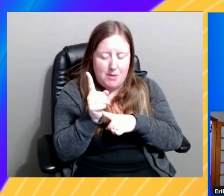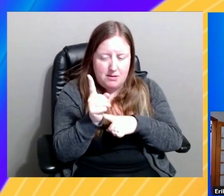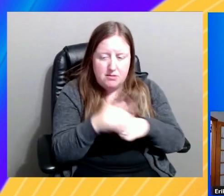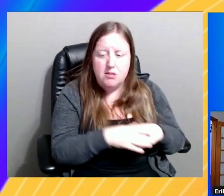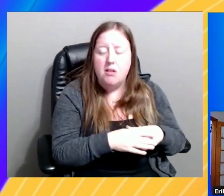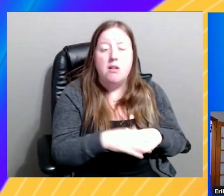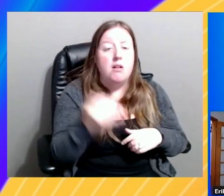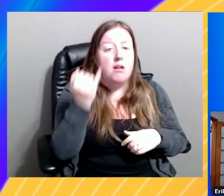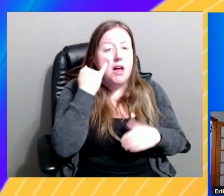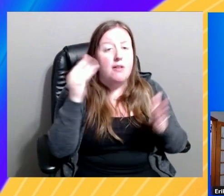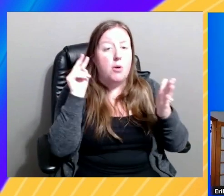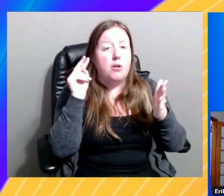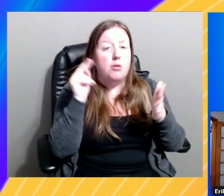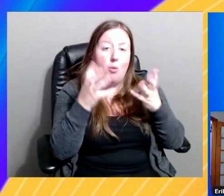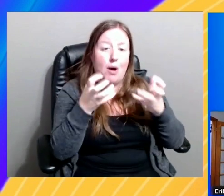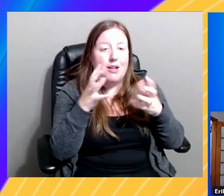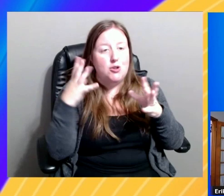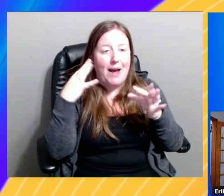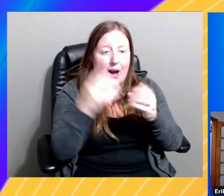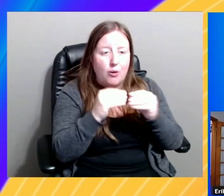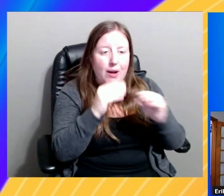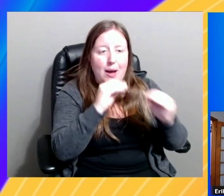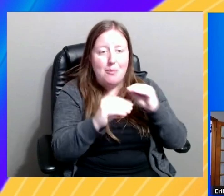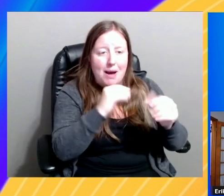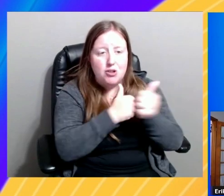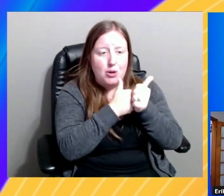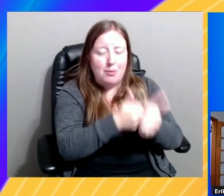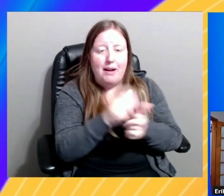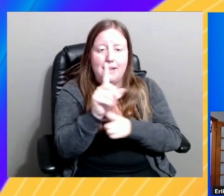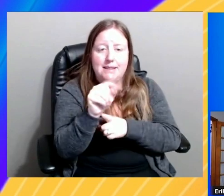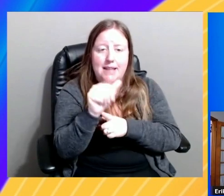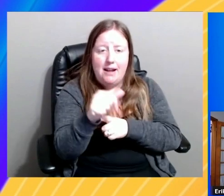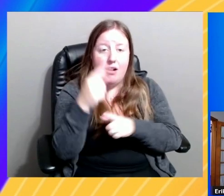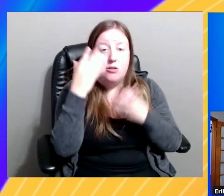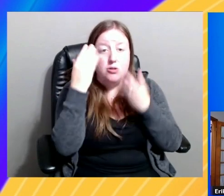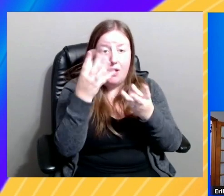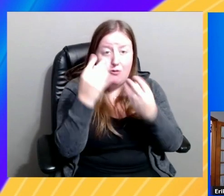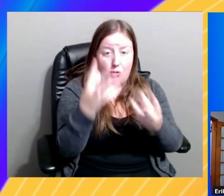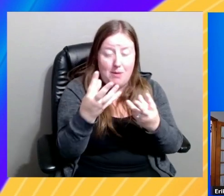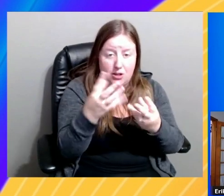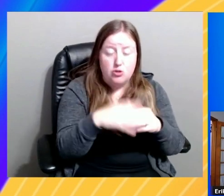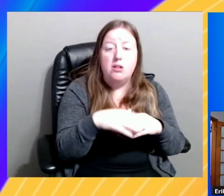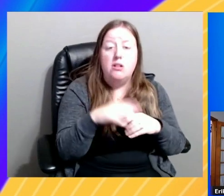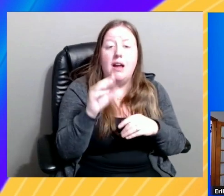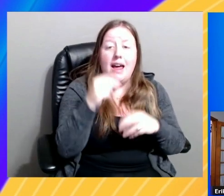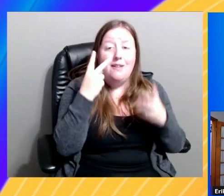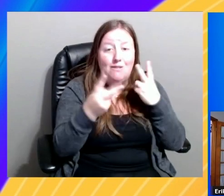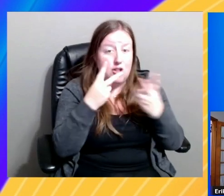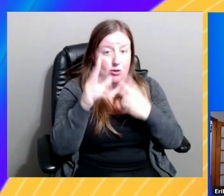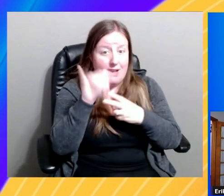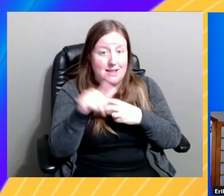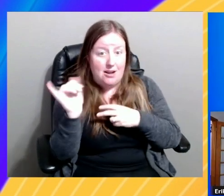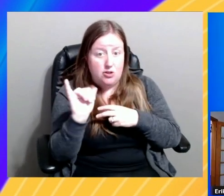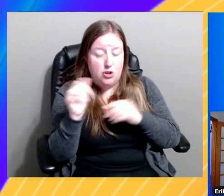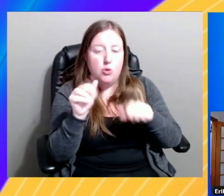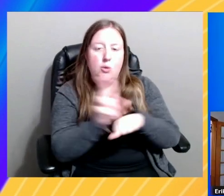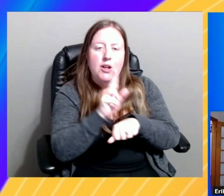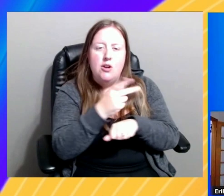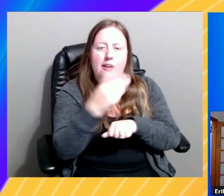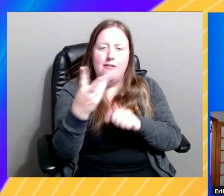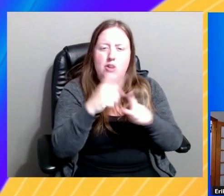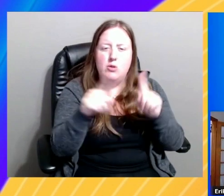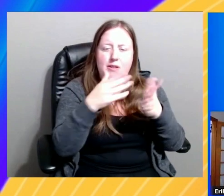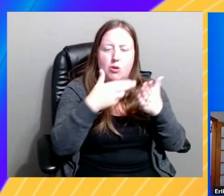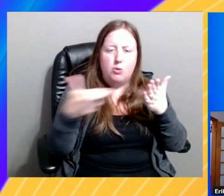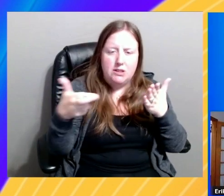to aggregate, patch compliance data and get some of that information that I was mentioning earlier, as well as visualize it, we can use a couple different resources.